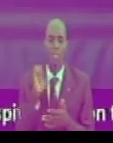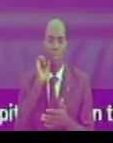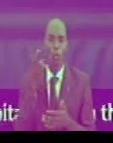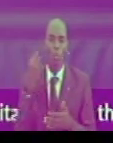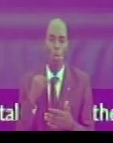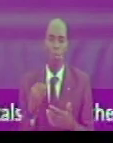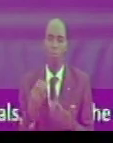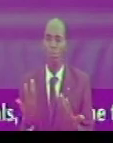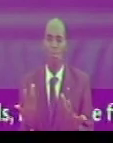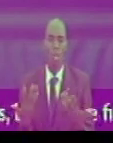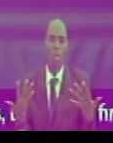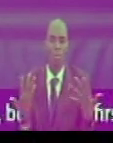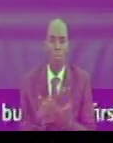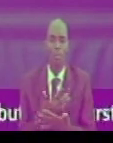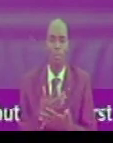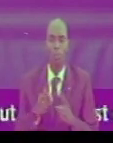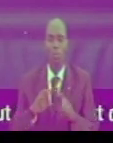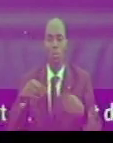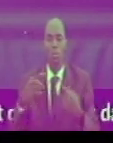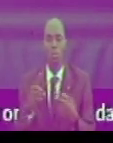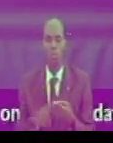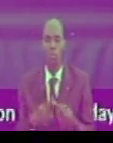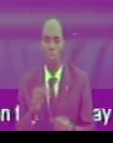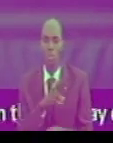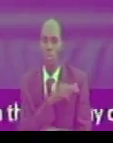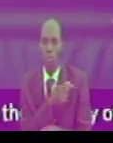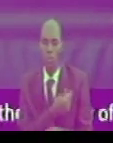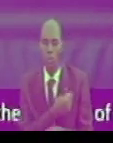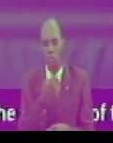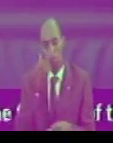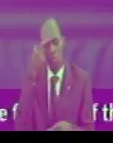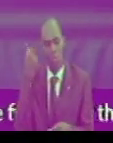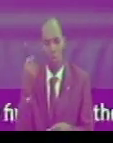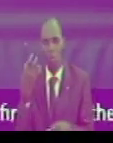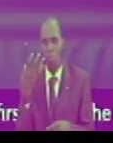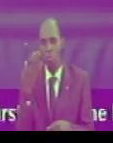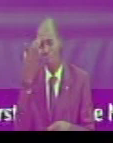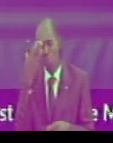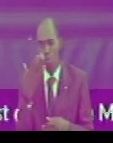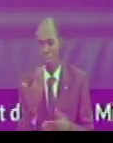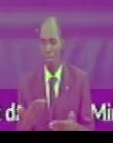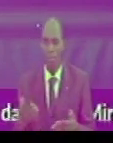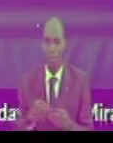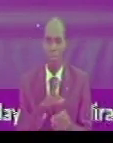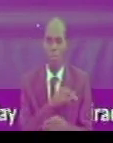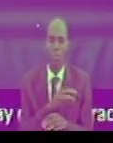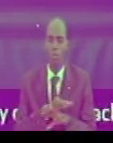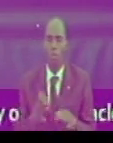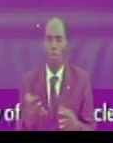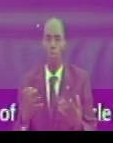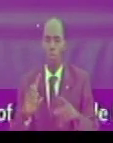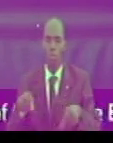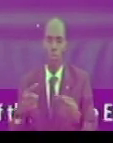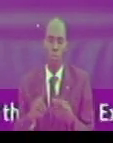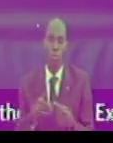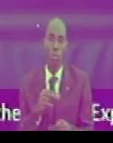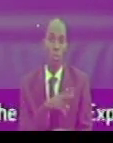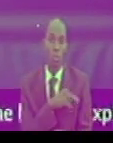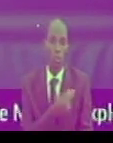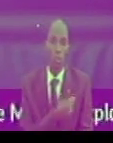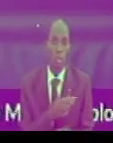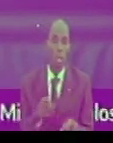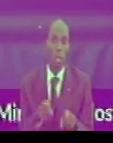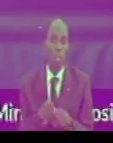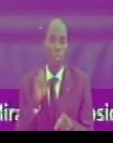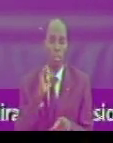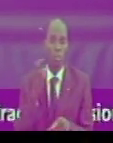evil. I don't want to go to the hospital. So as I was there, I was sitting down. And since I came, I've been praying that God should take this thing